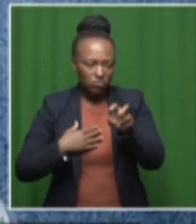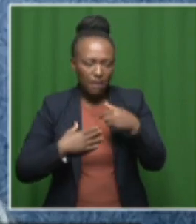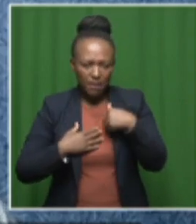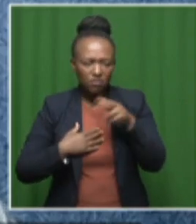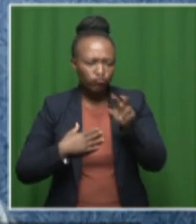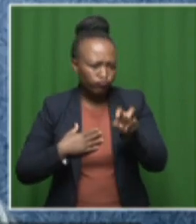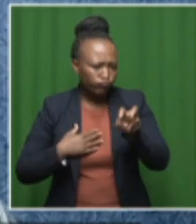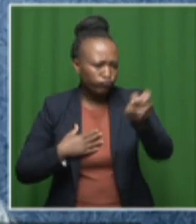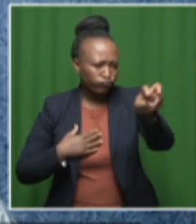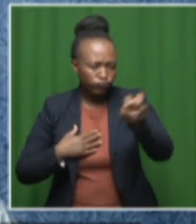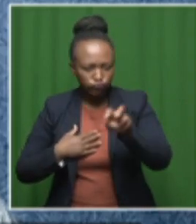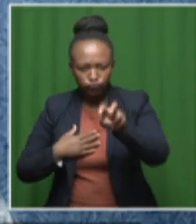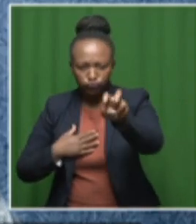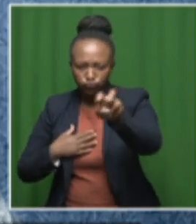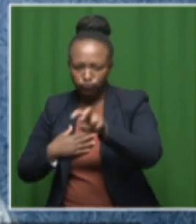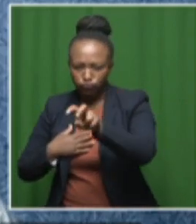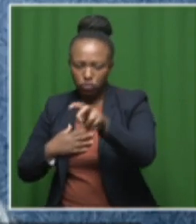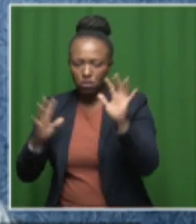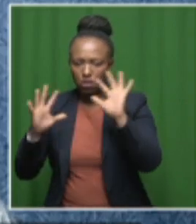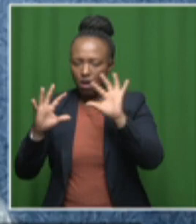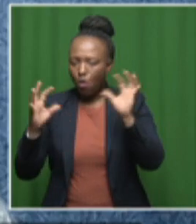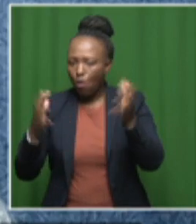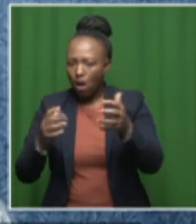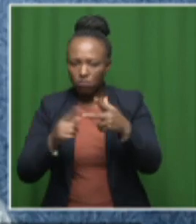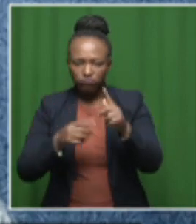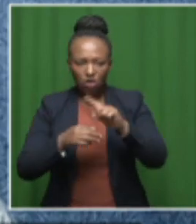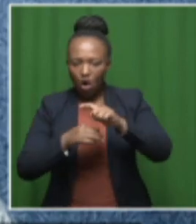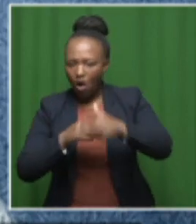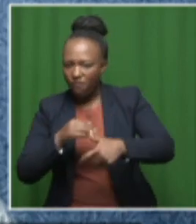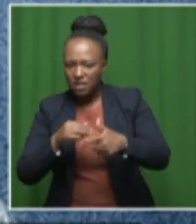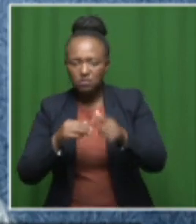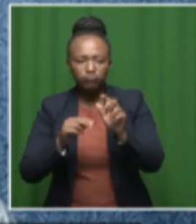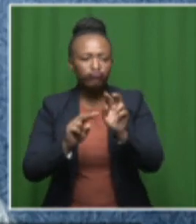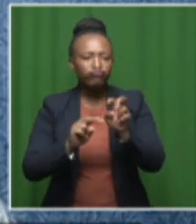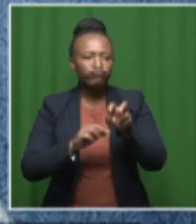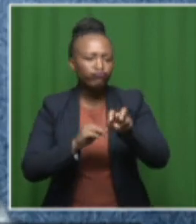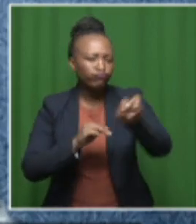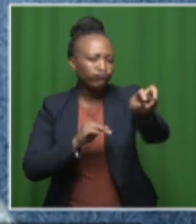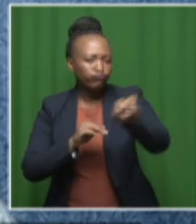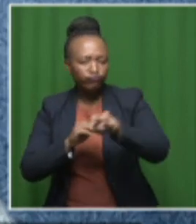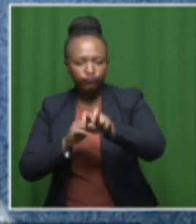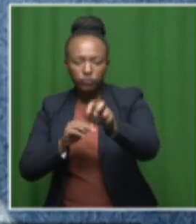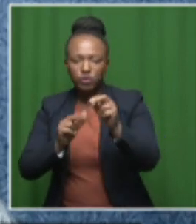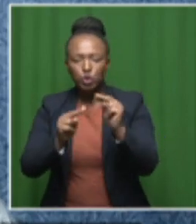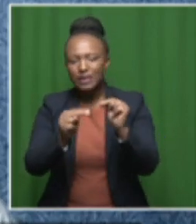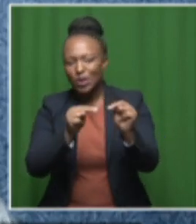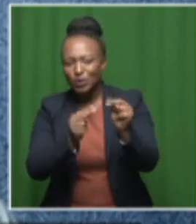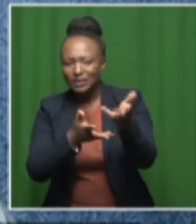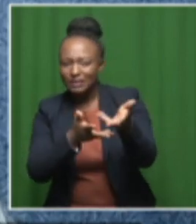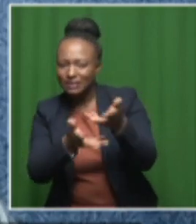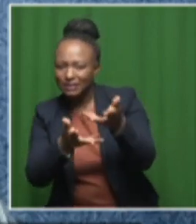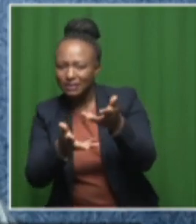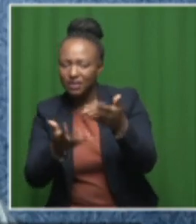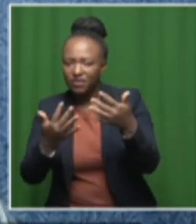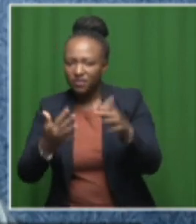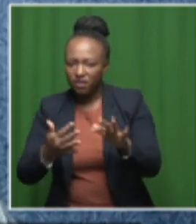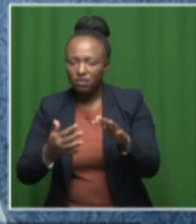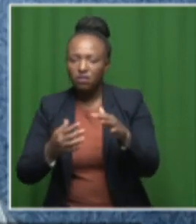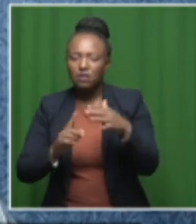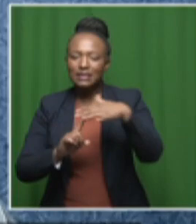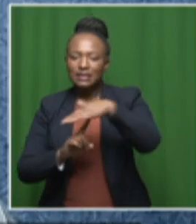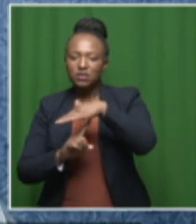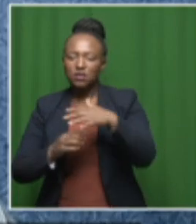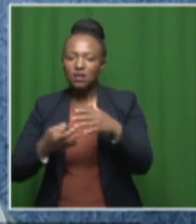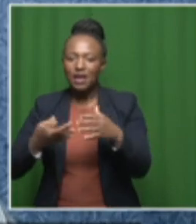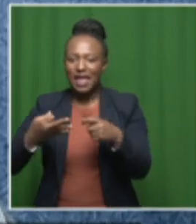attending conferences, negotiating and trying to create the conditions for three things which the Secretary General